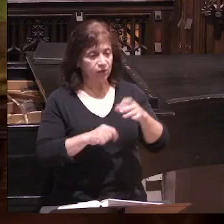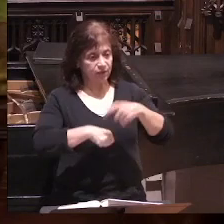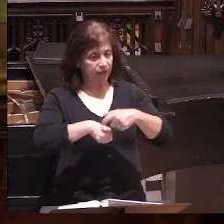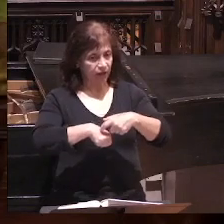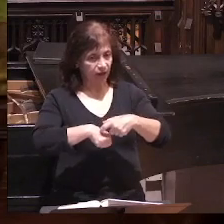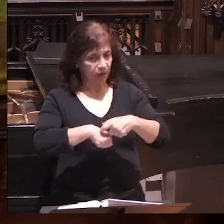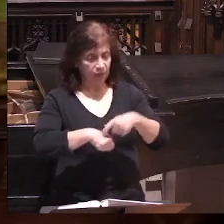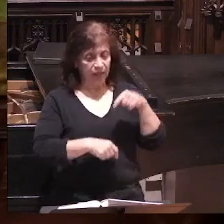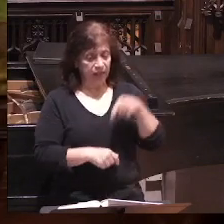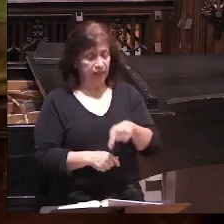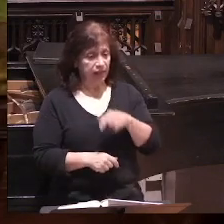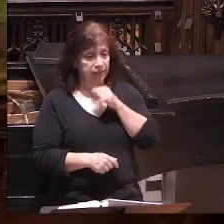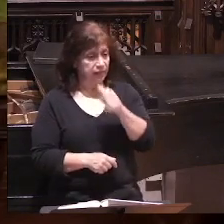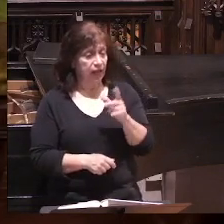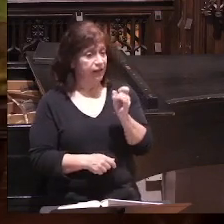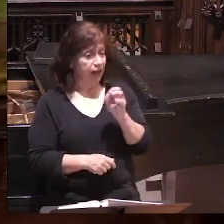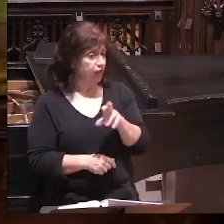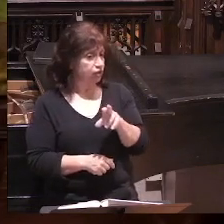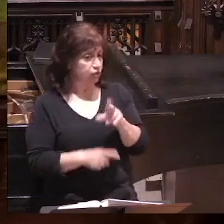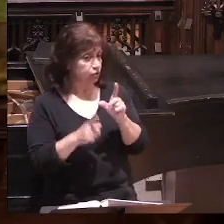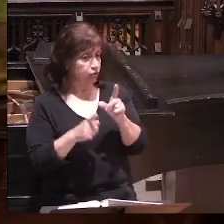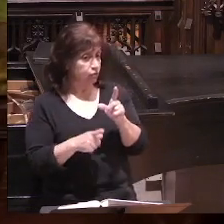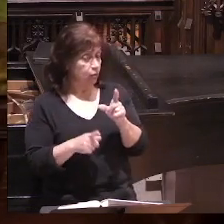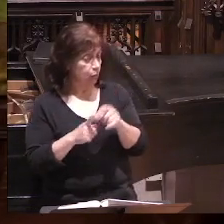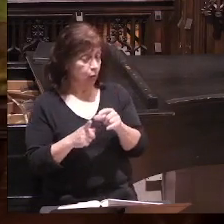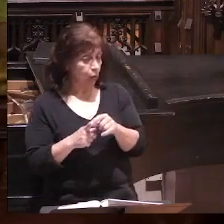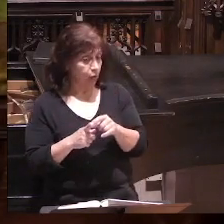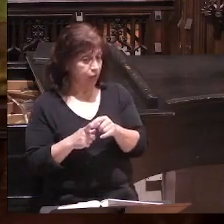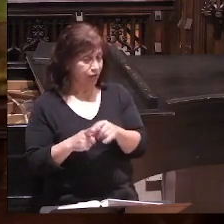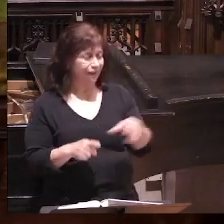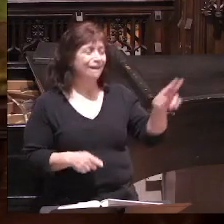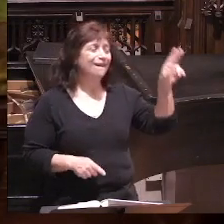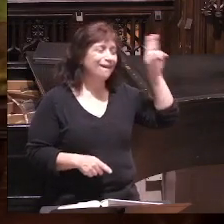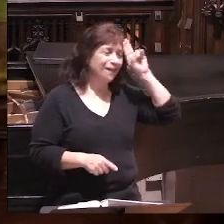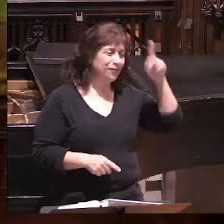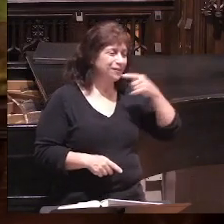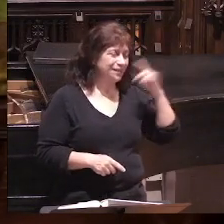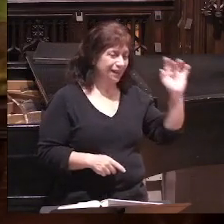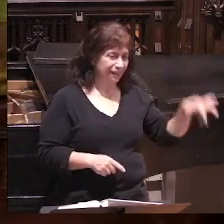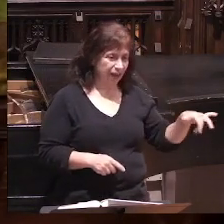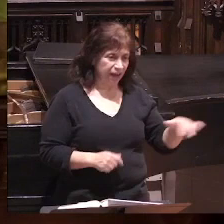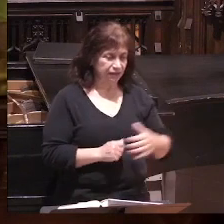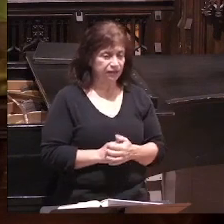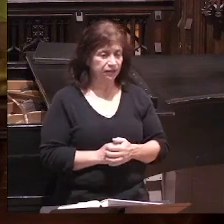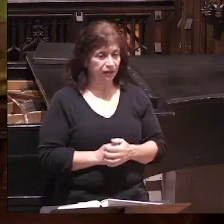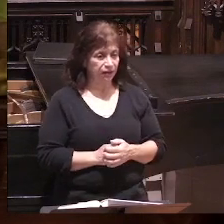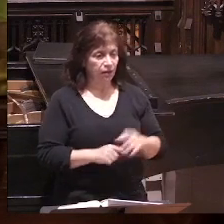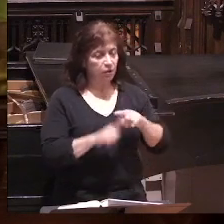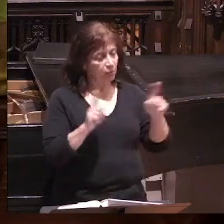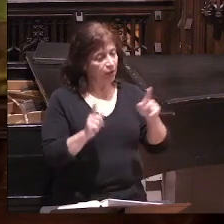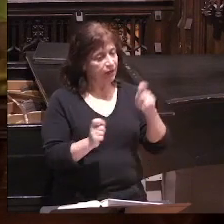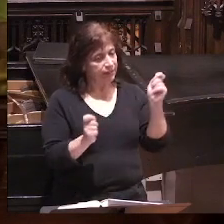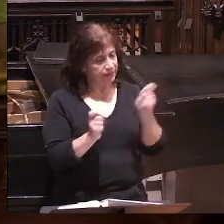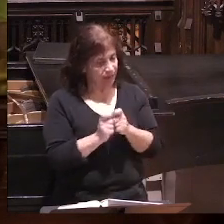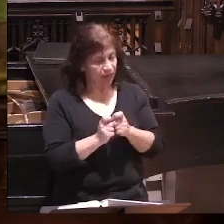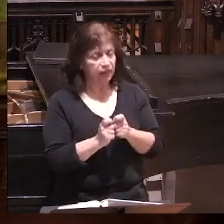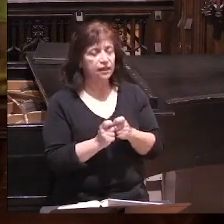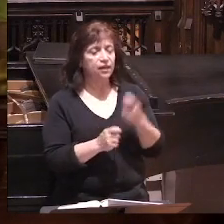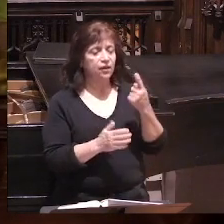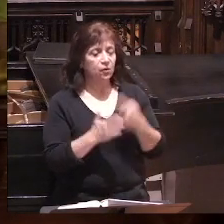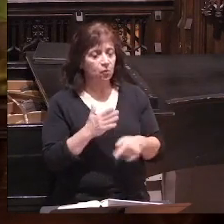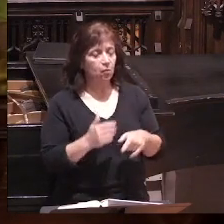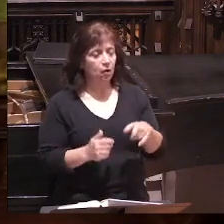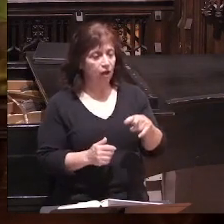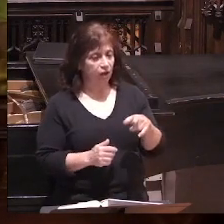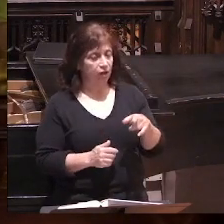were not Esther's words. They were Mordecai's. But they were exactly the words